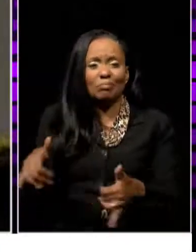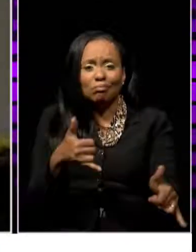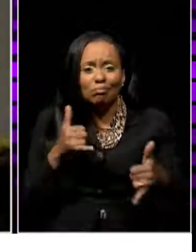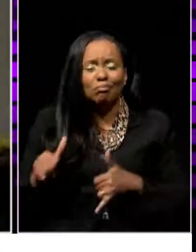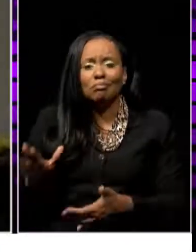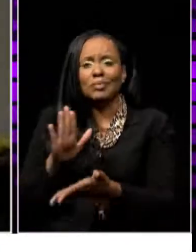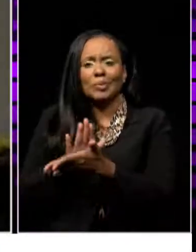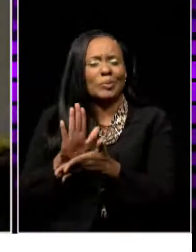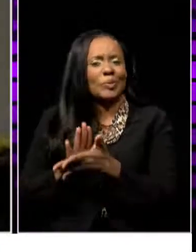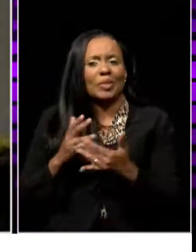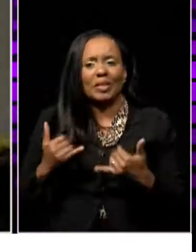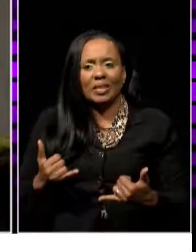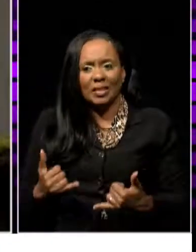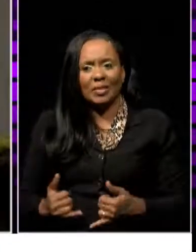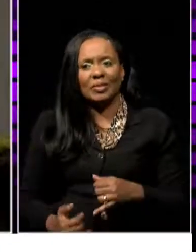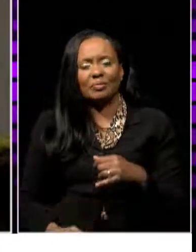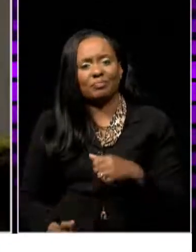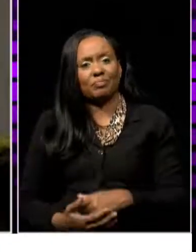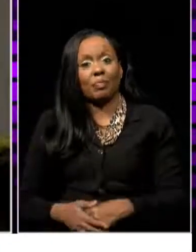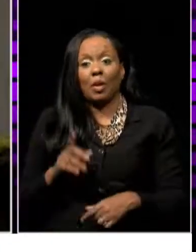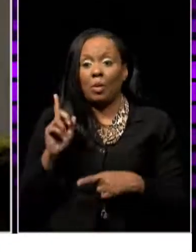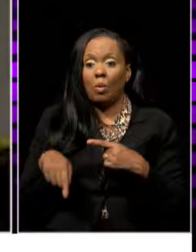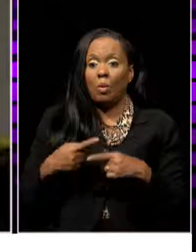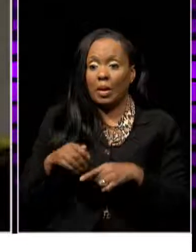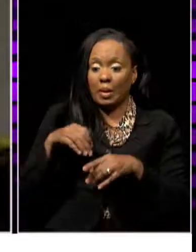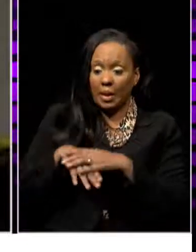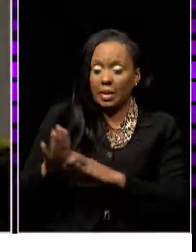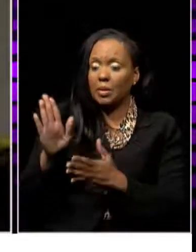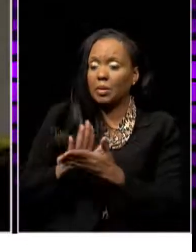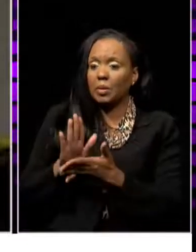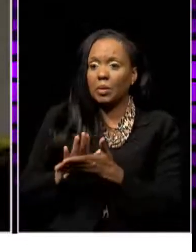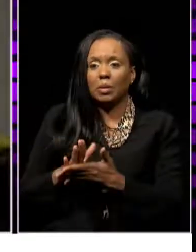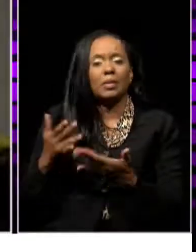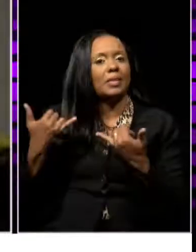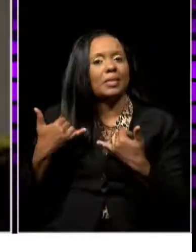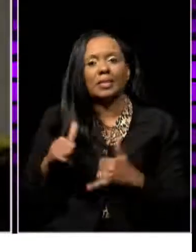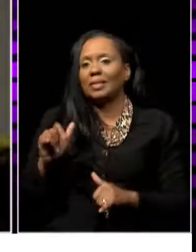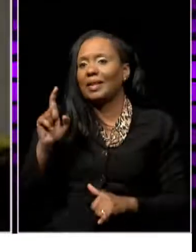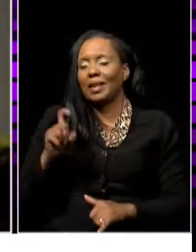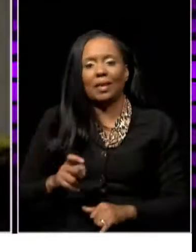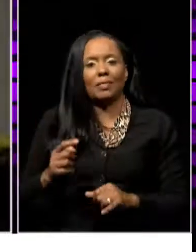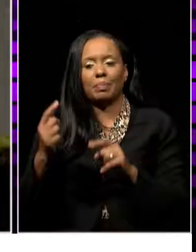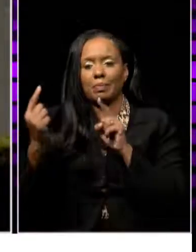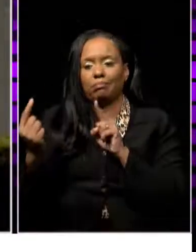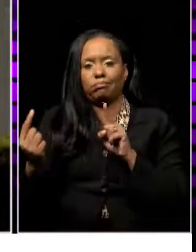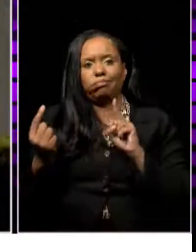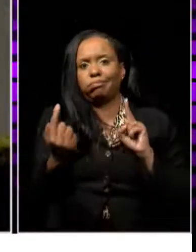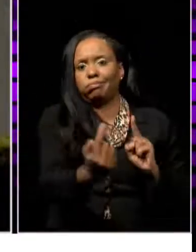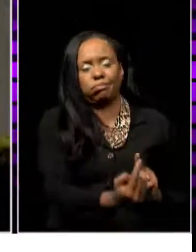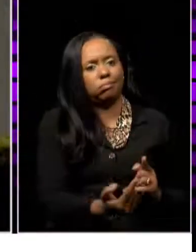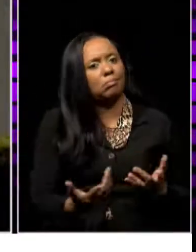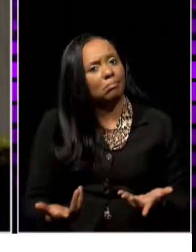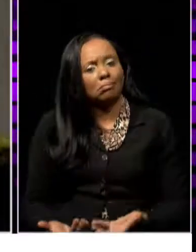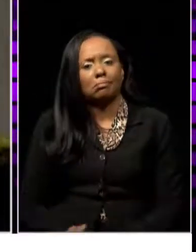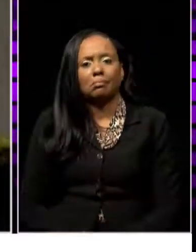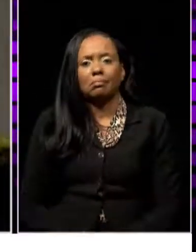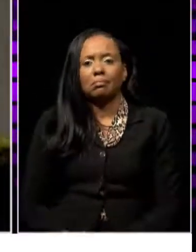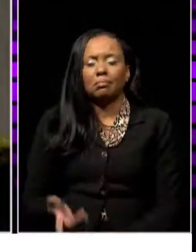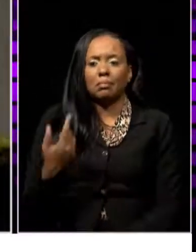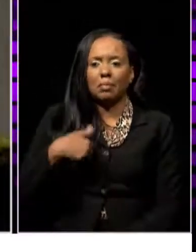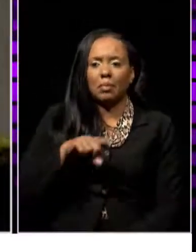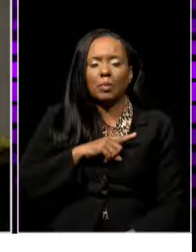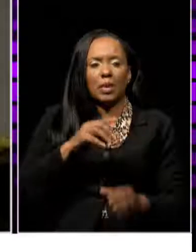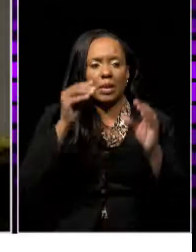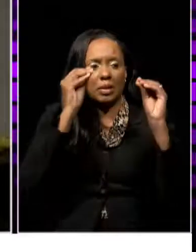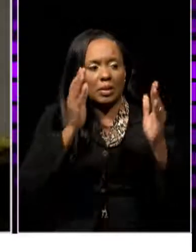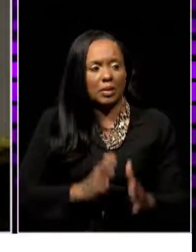be exactly resolved when we go back, because we still have to be socially distanced. So we as educators and parents